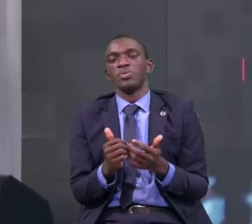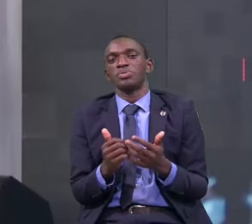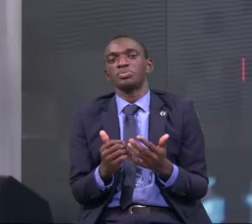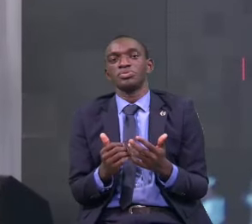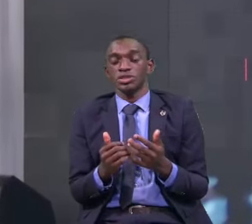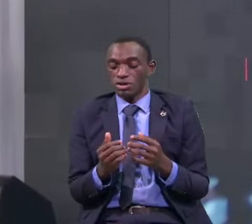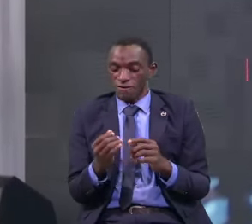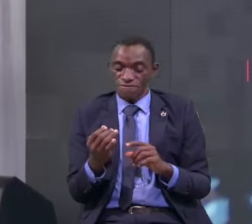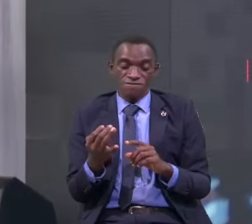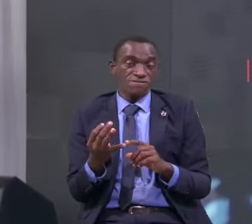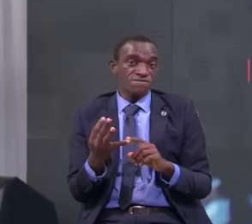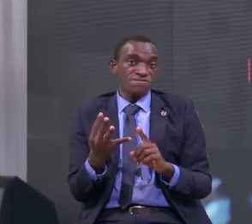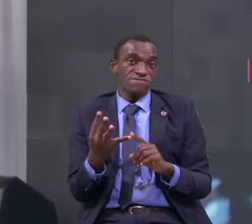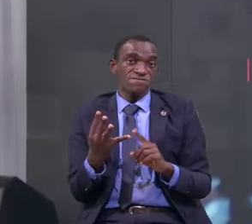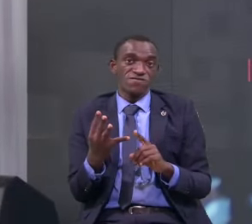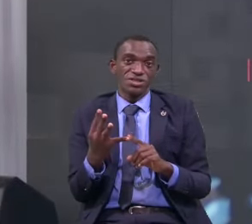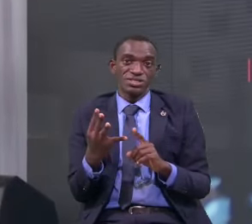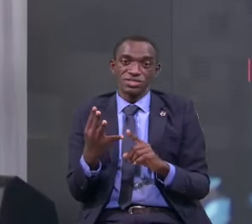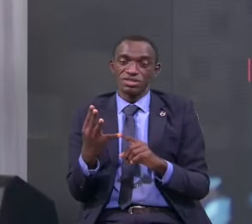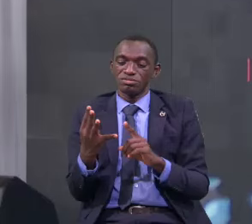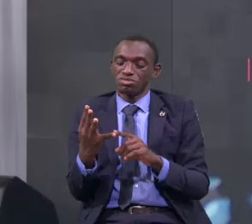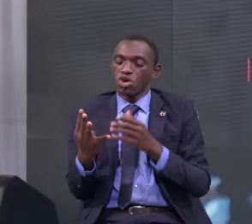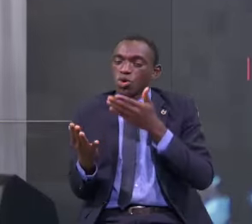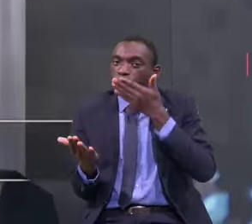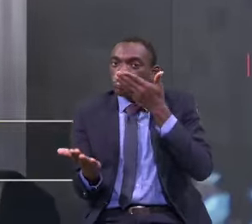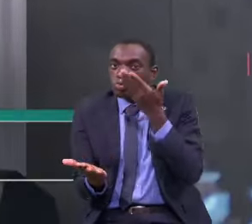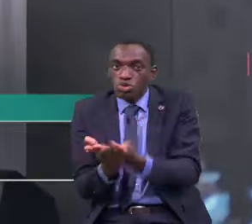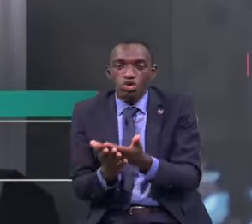Number one, a good washing.